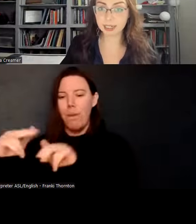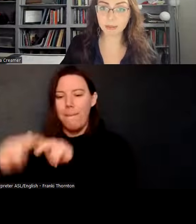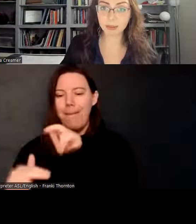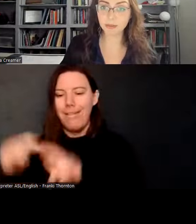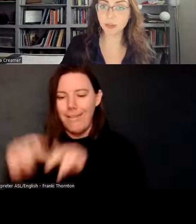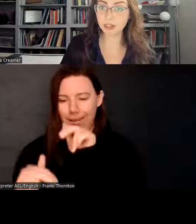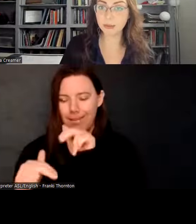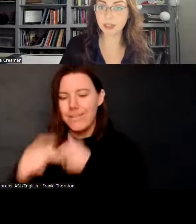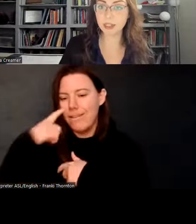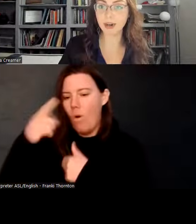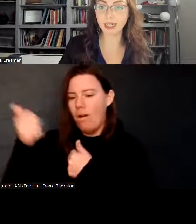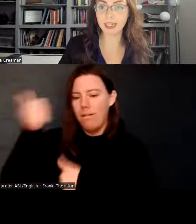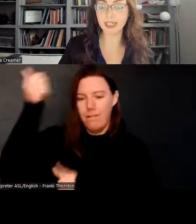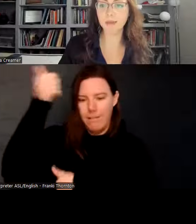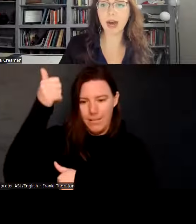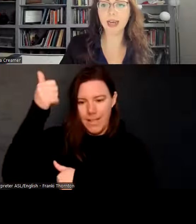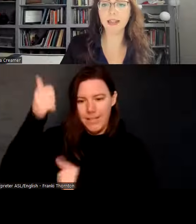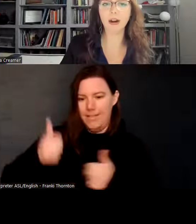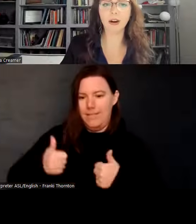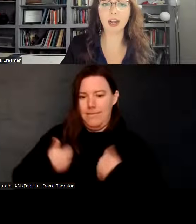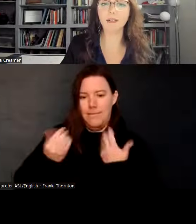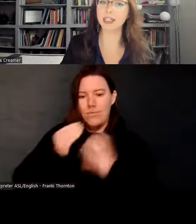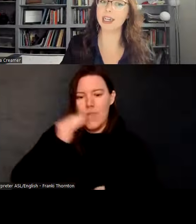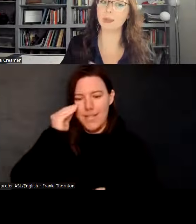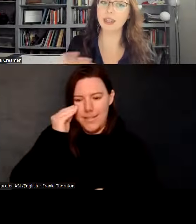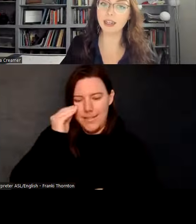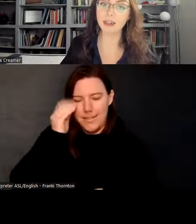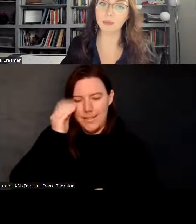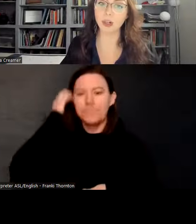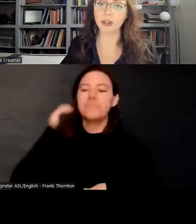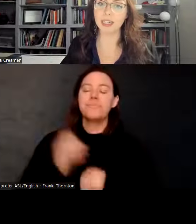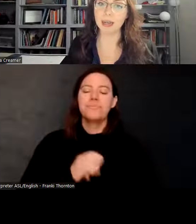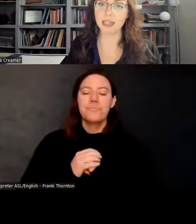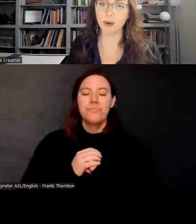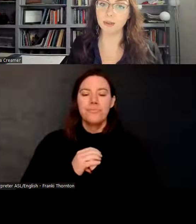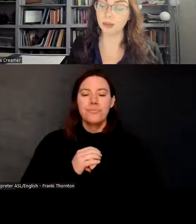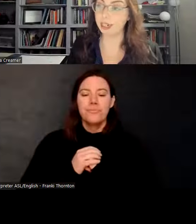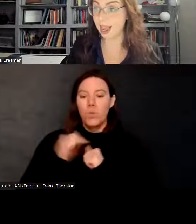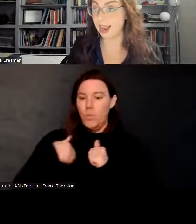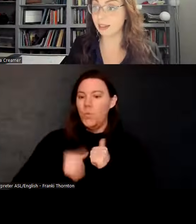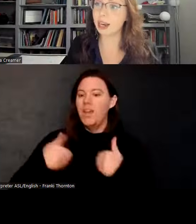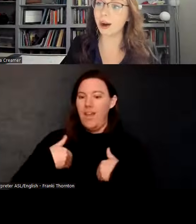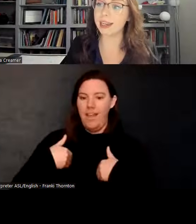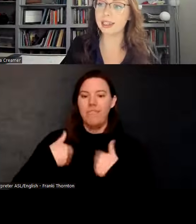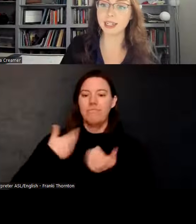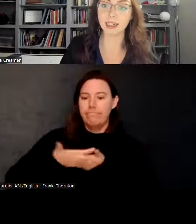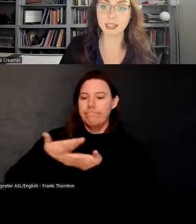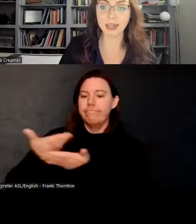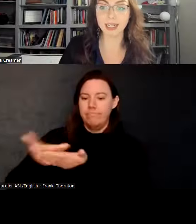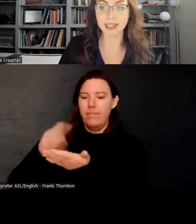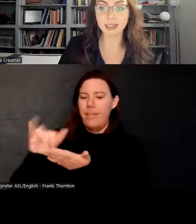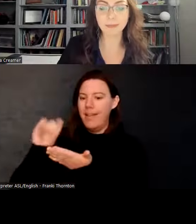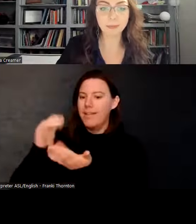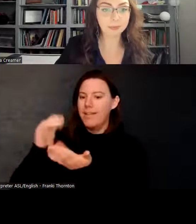And these examples have proven to be elite residences by the archives contained within, and which all cement our building A likewise as an